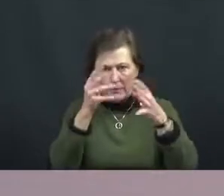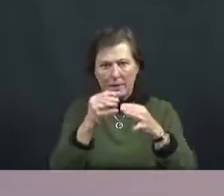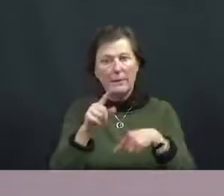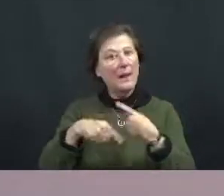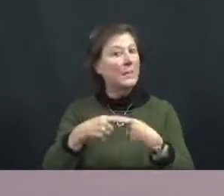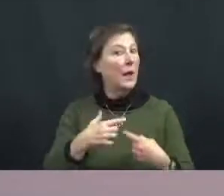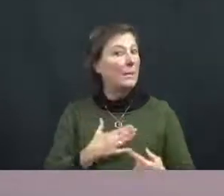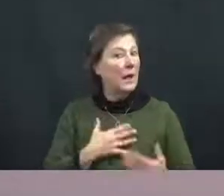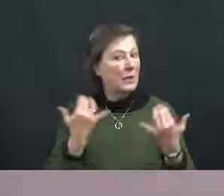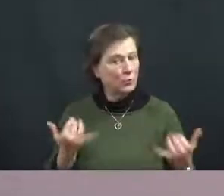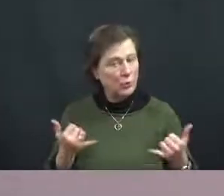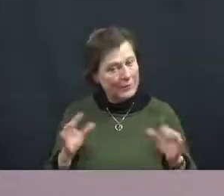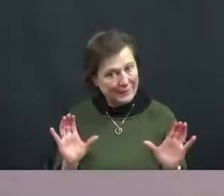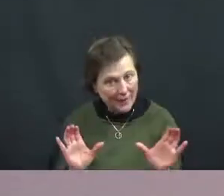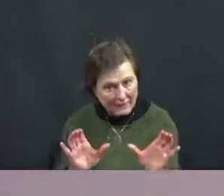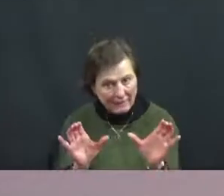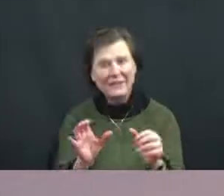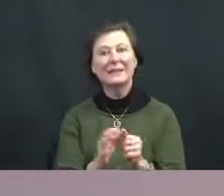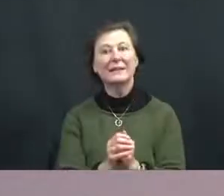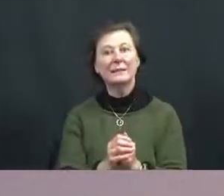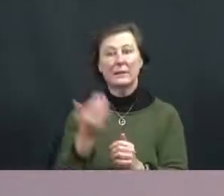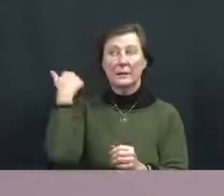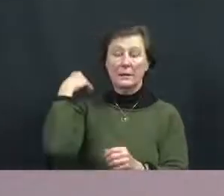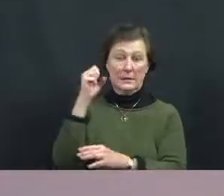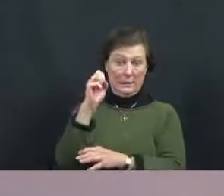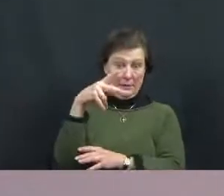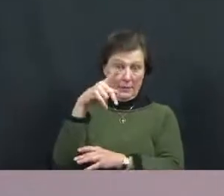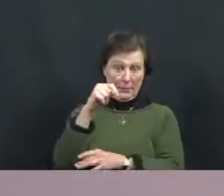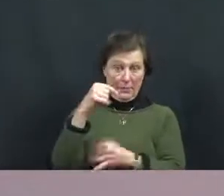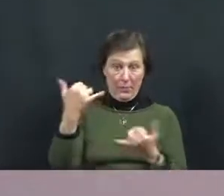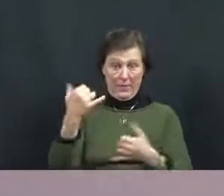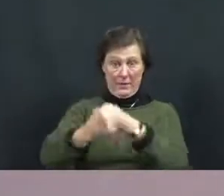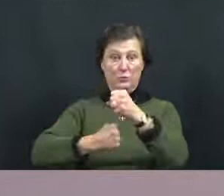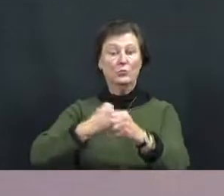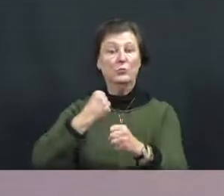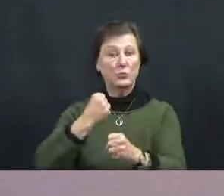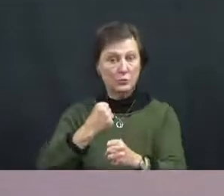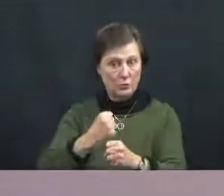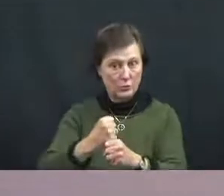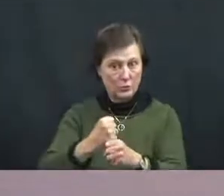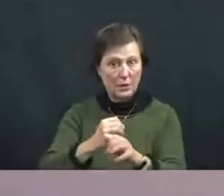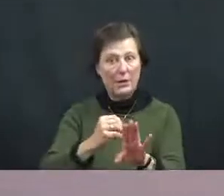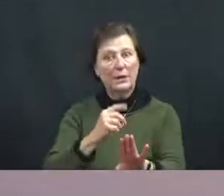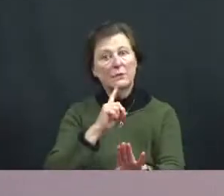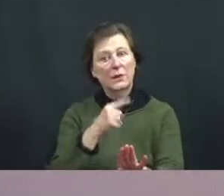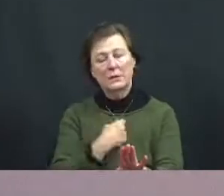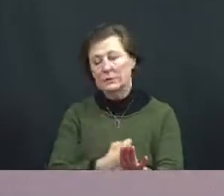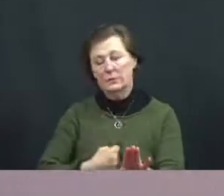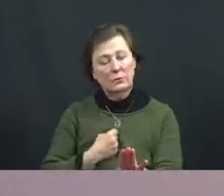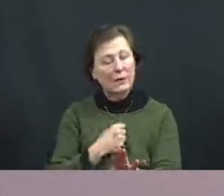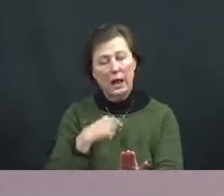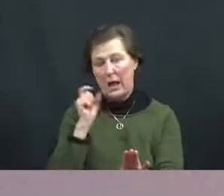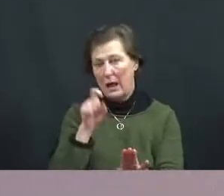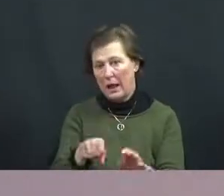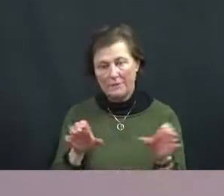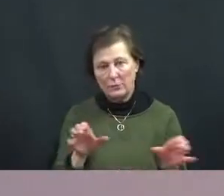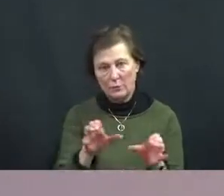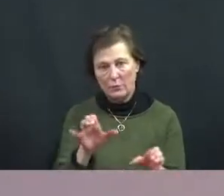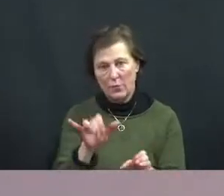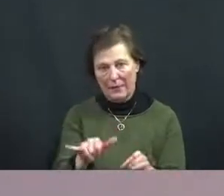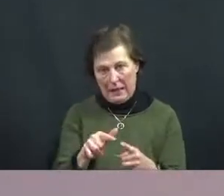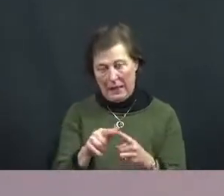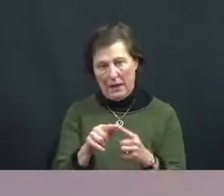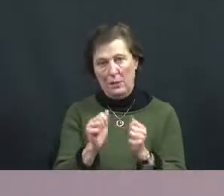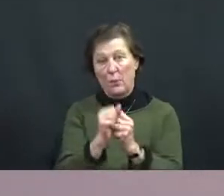activities. In September of this year, and I really regretted having to do this, but I did,